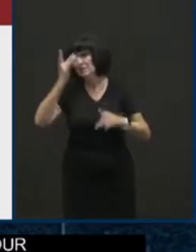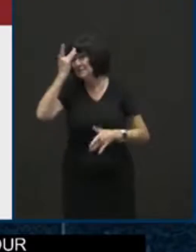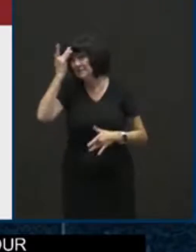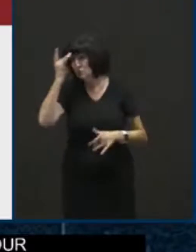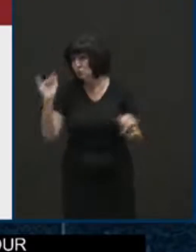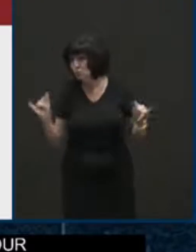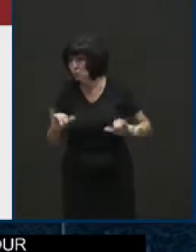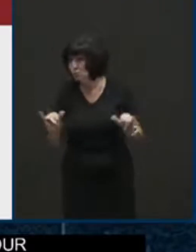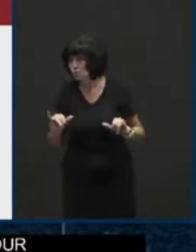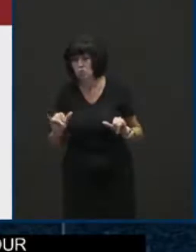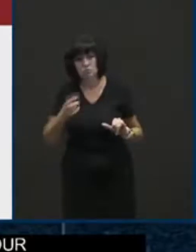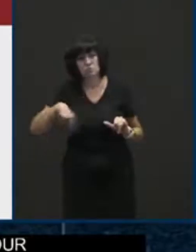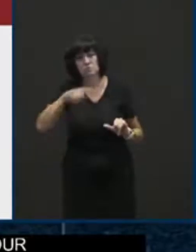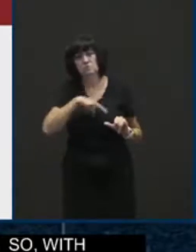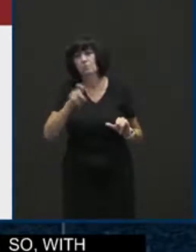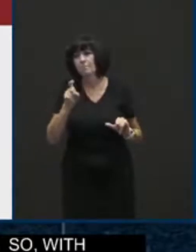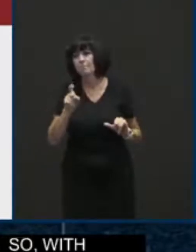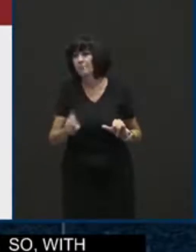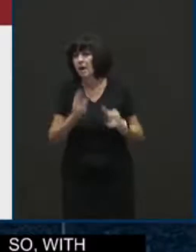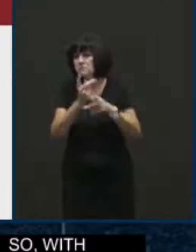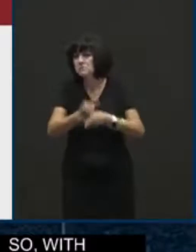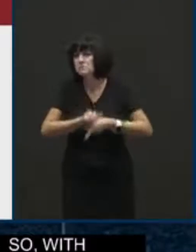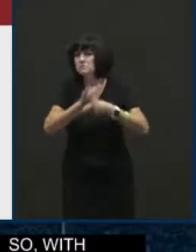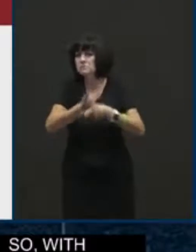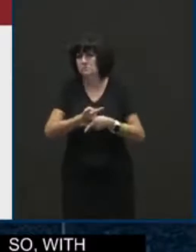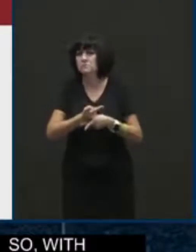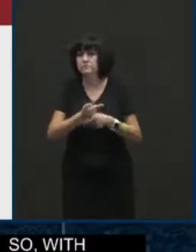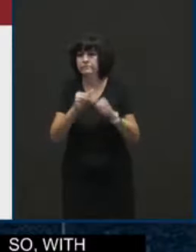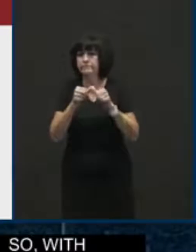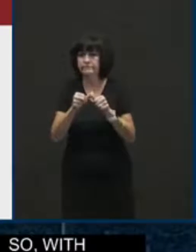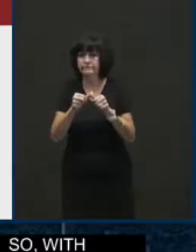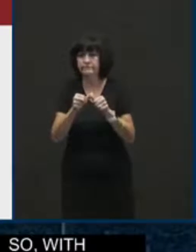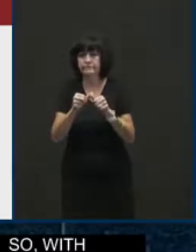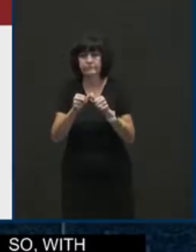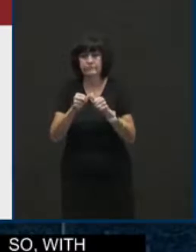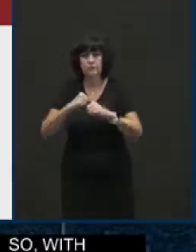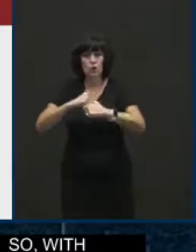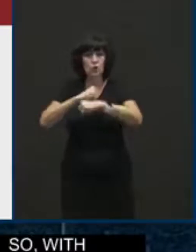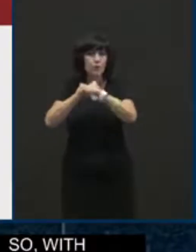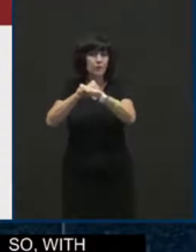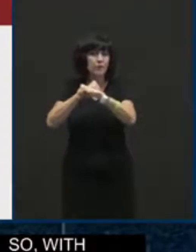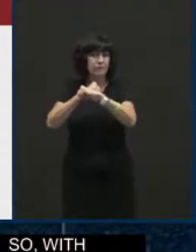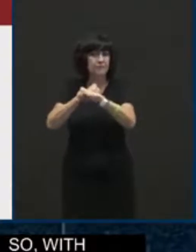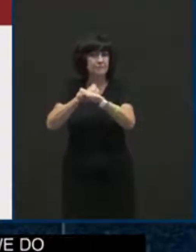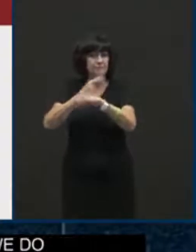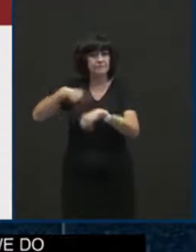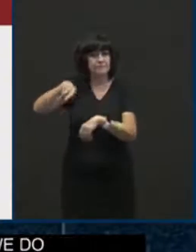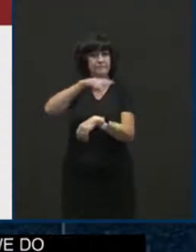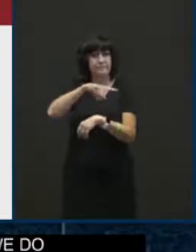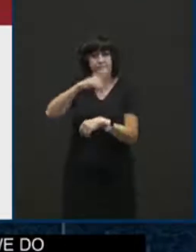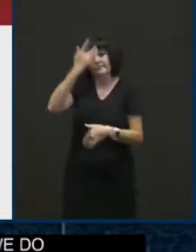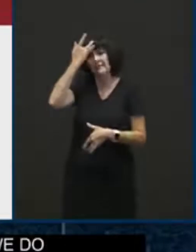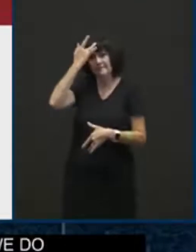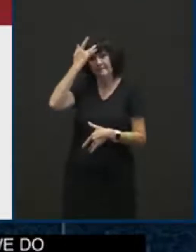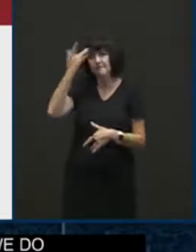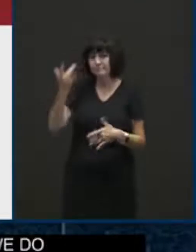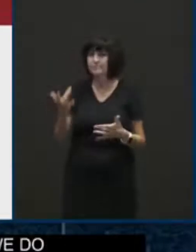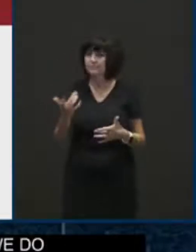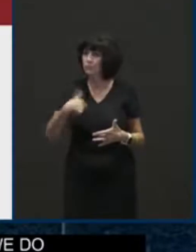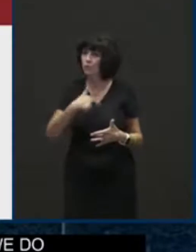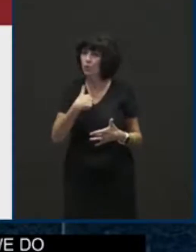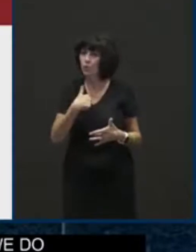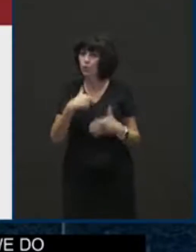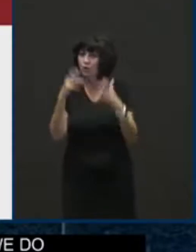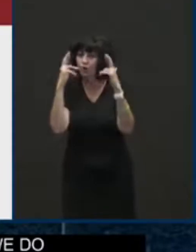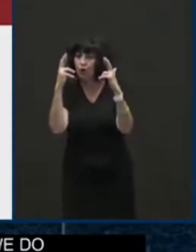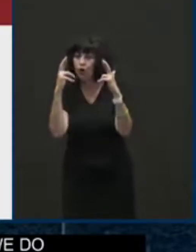we can to prevent a bad flu season for us. In fact, we are really, really hoping and praying that